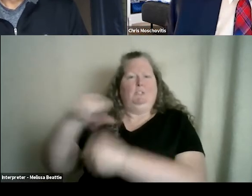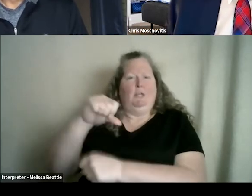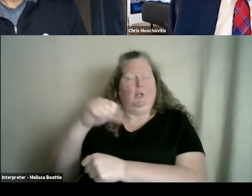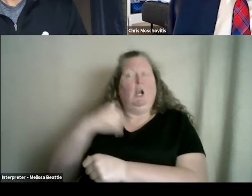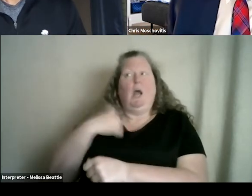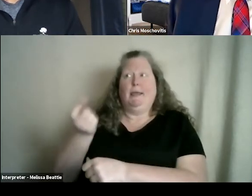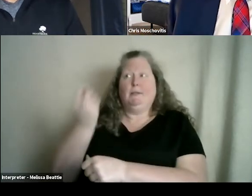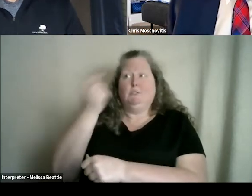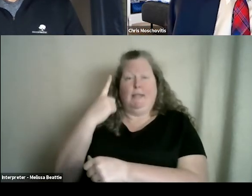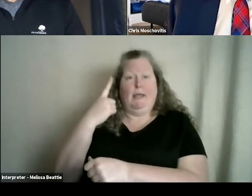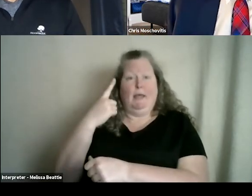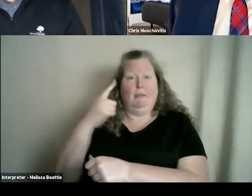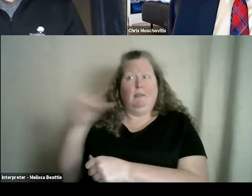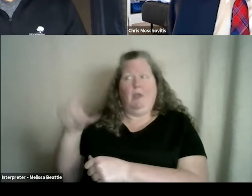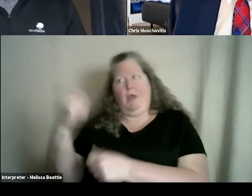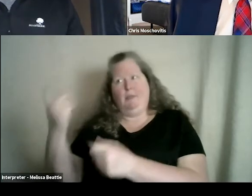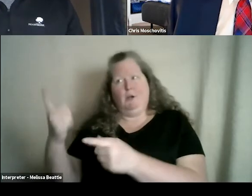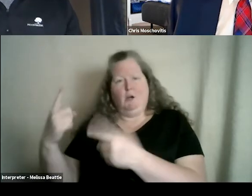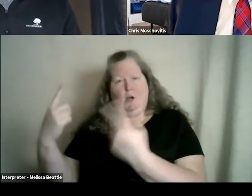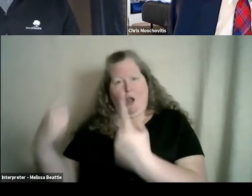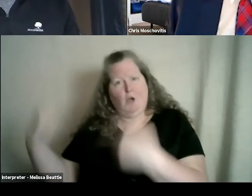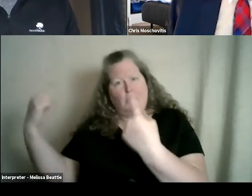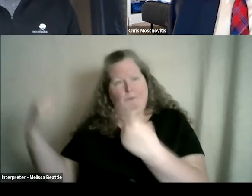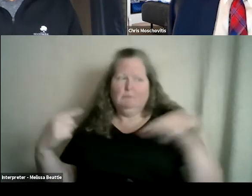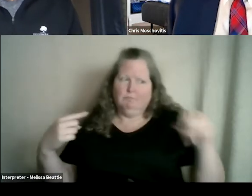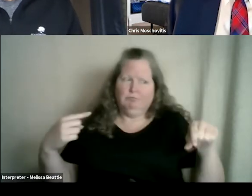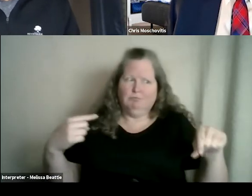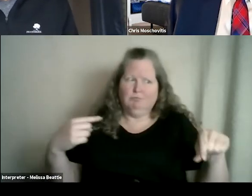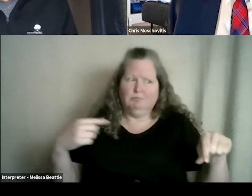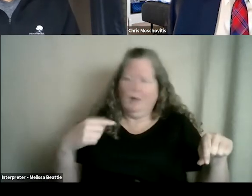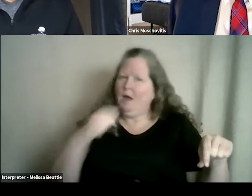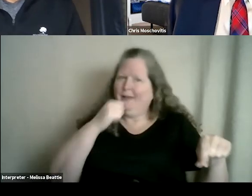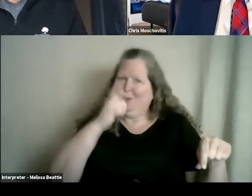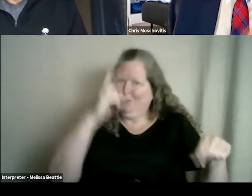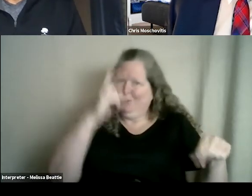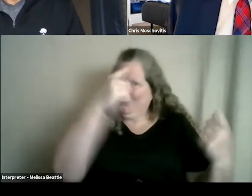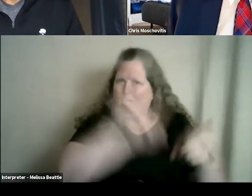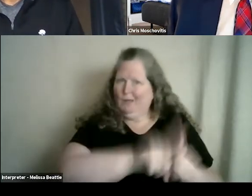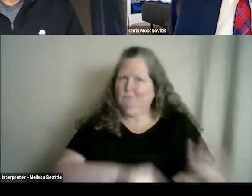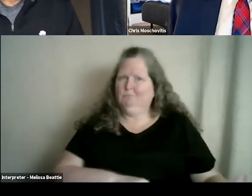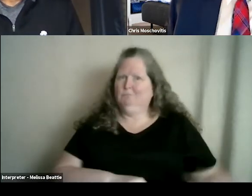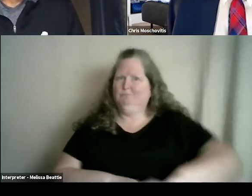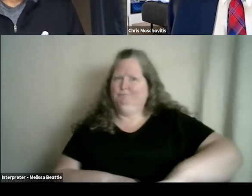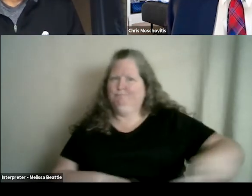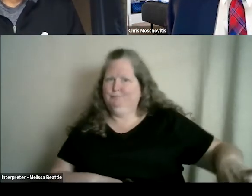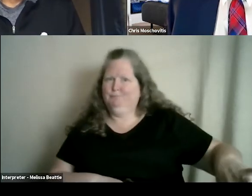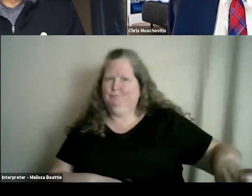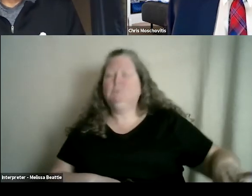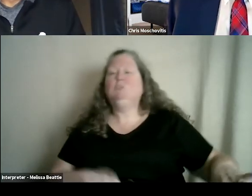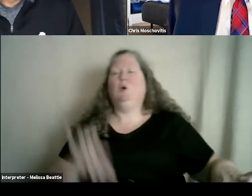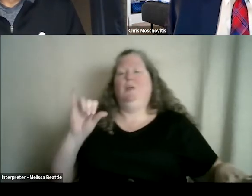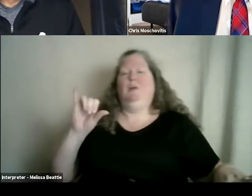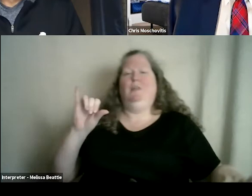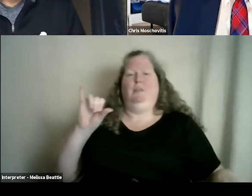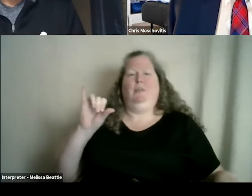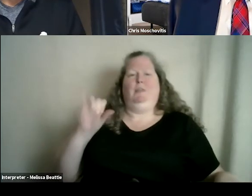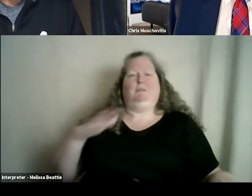understand the other argument. I do not agree with it at all. So that's where I come out.